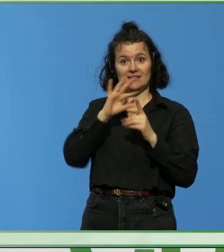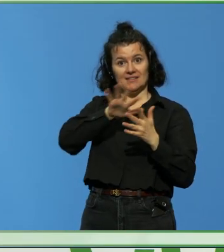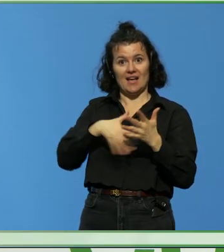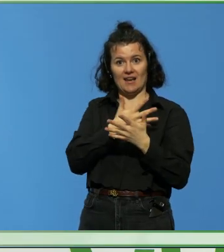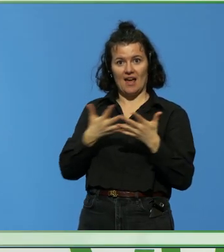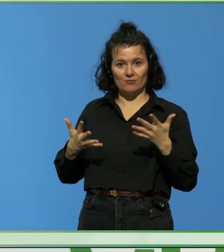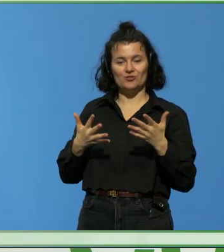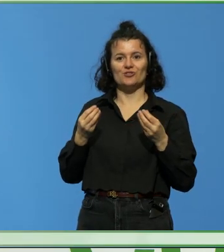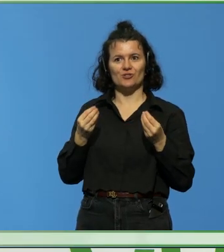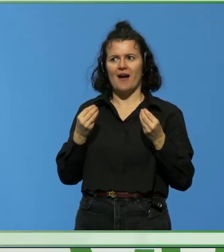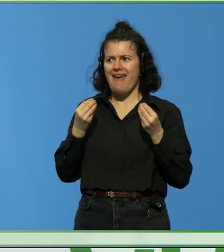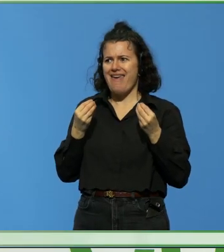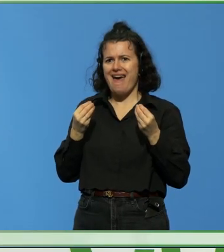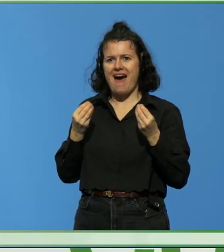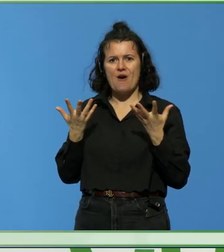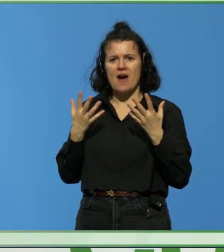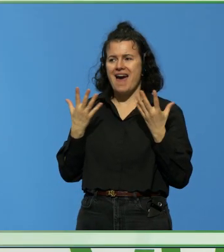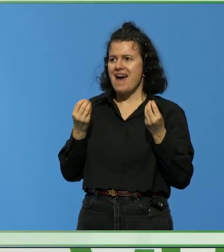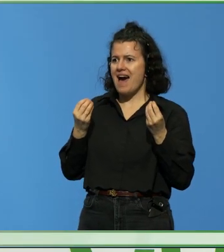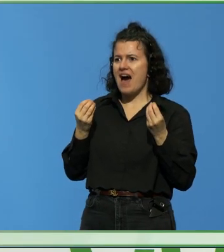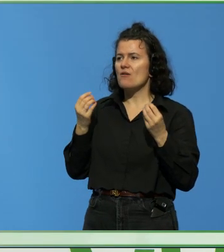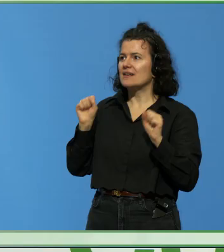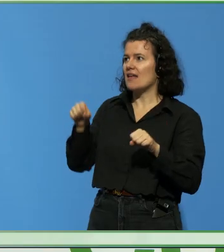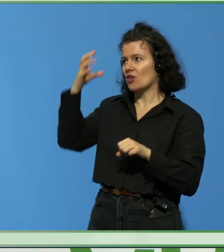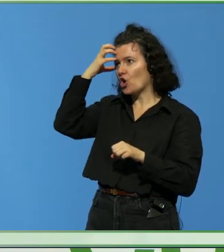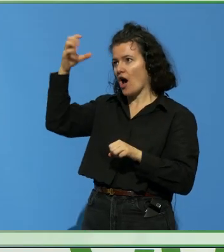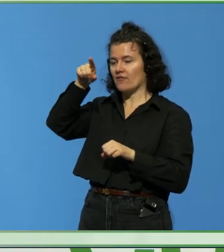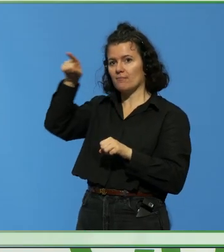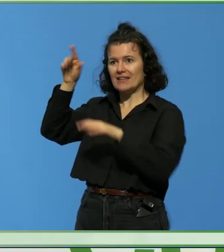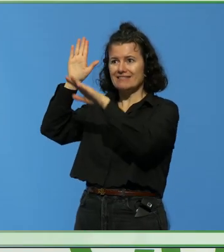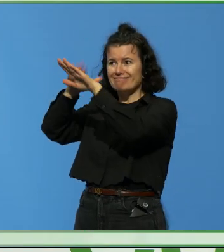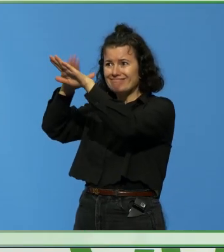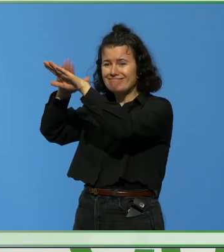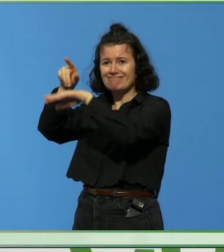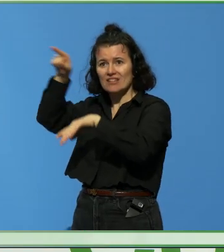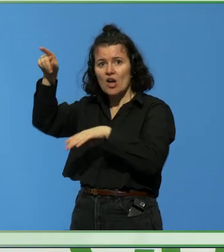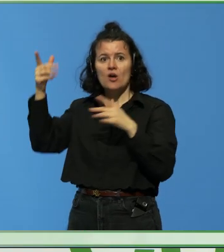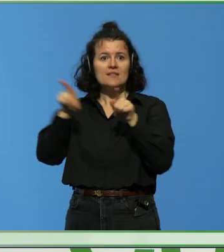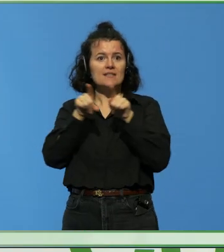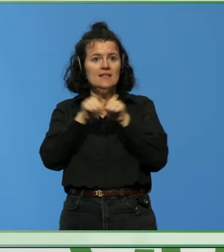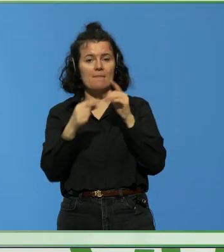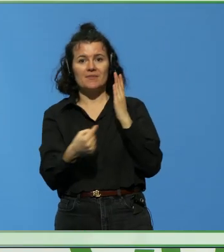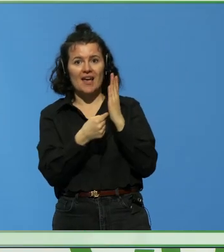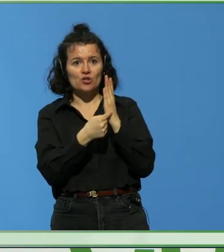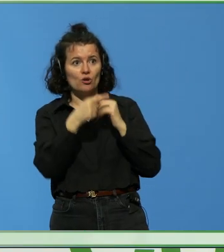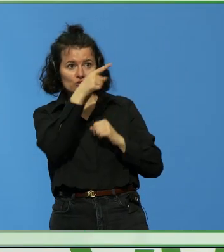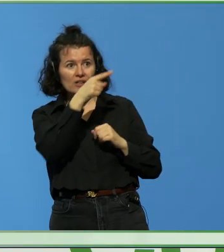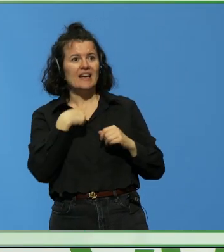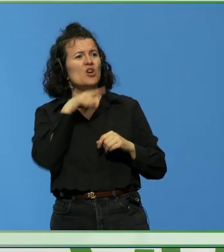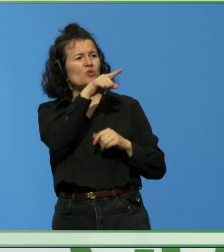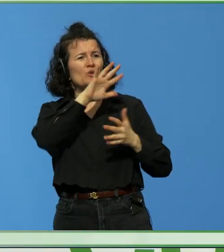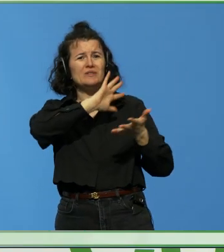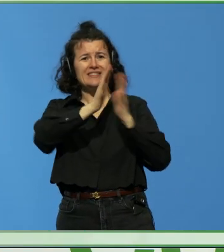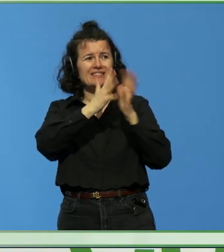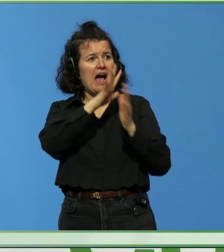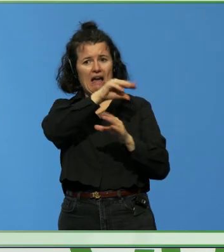could sensitize the government, how we can sensitize the tech companies to use the right sign languages, and